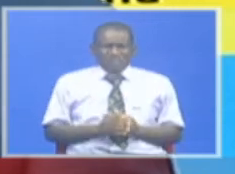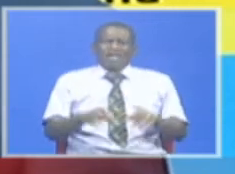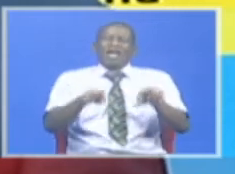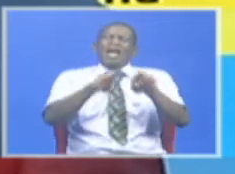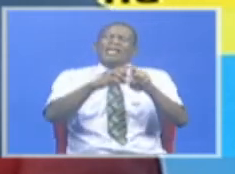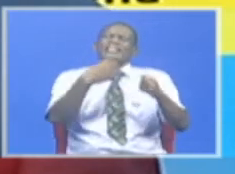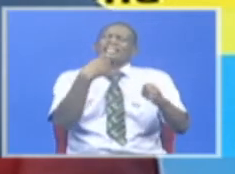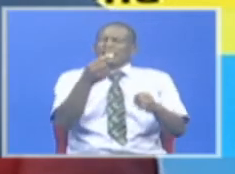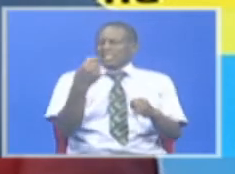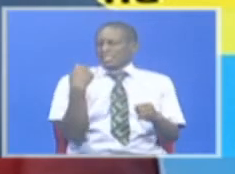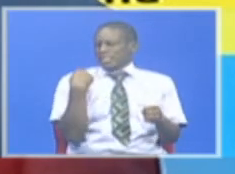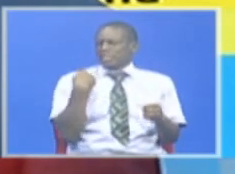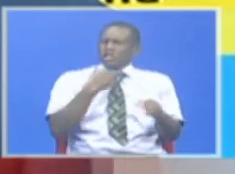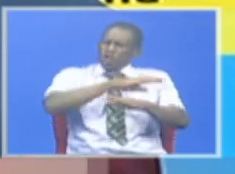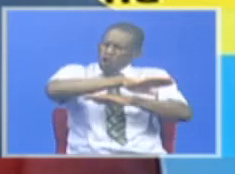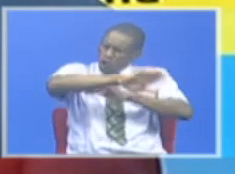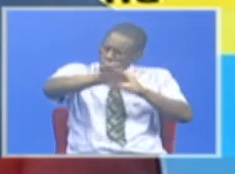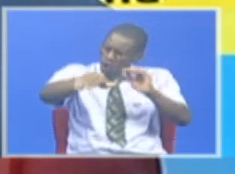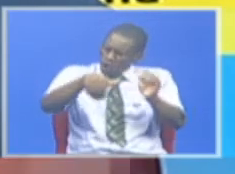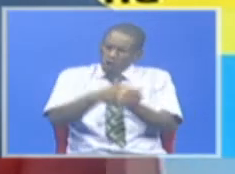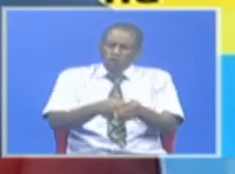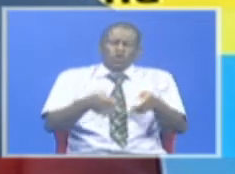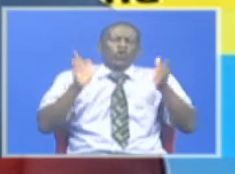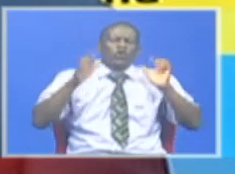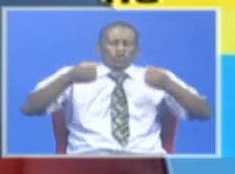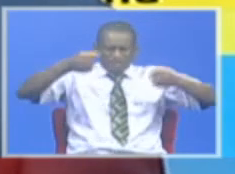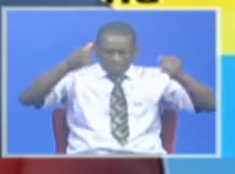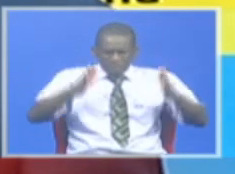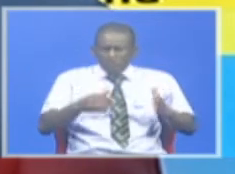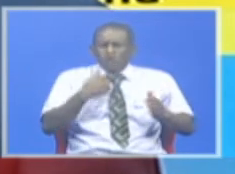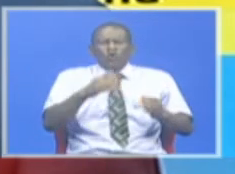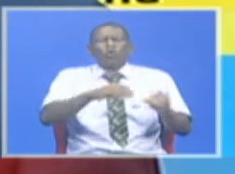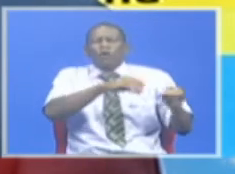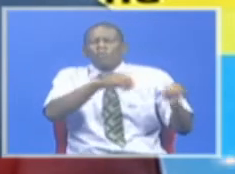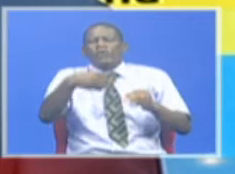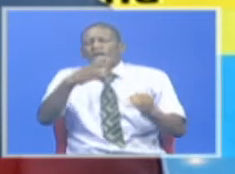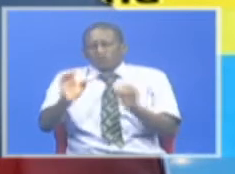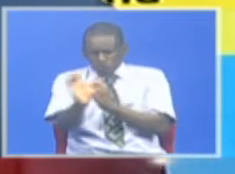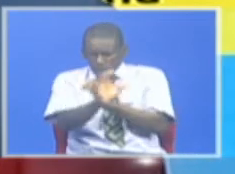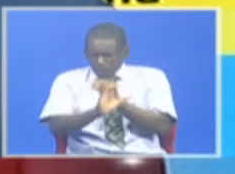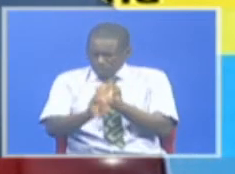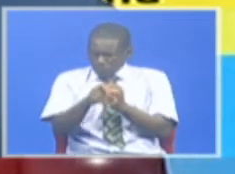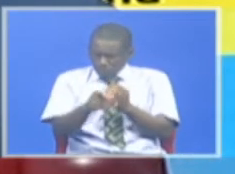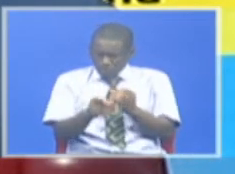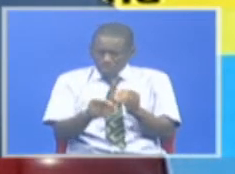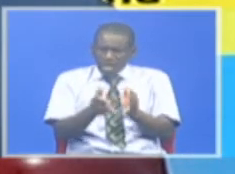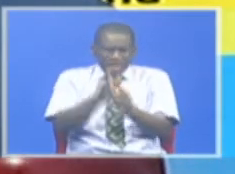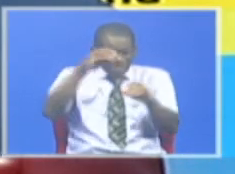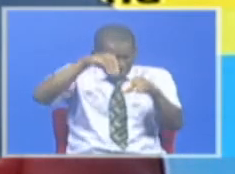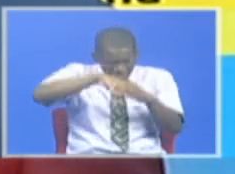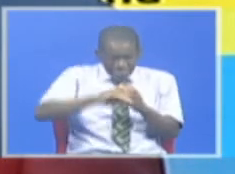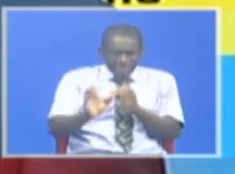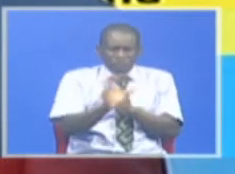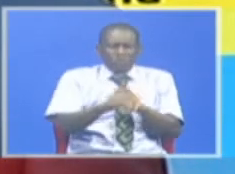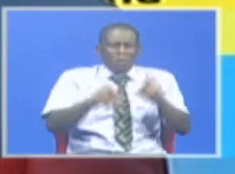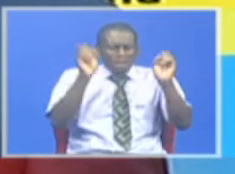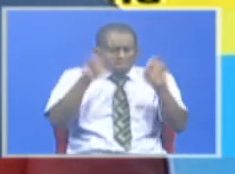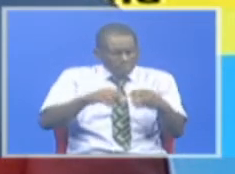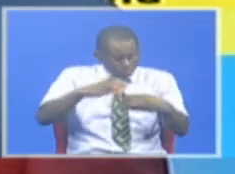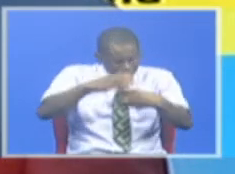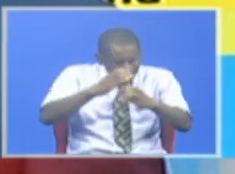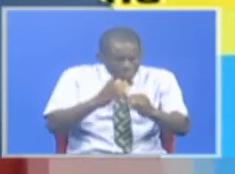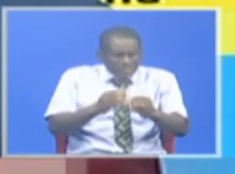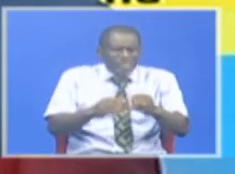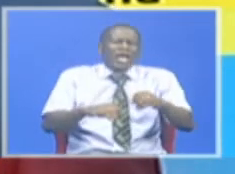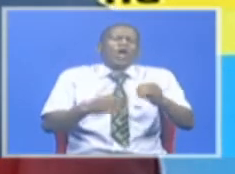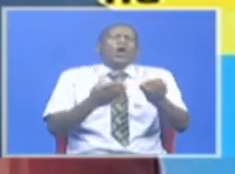mentioned yesterday, all cross-border truck drivers are required to be tested at the point of